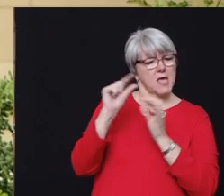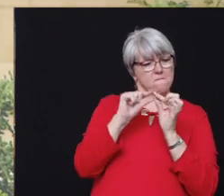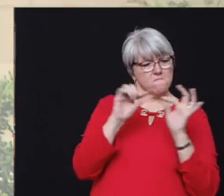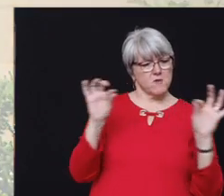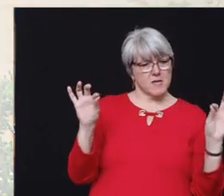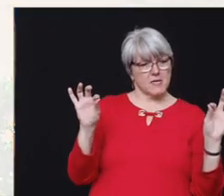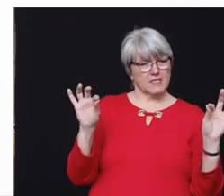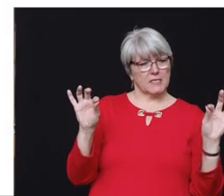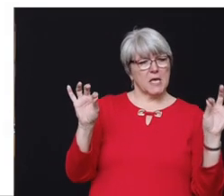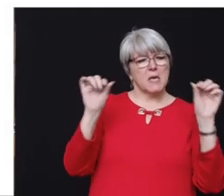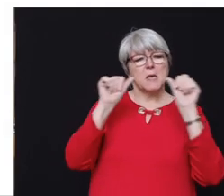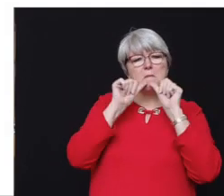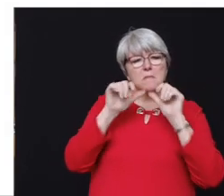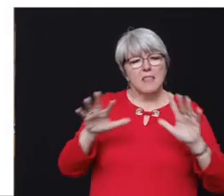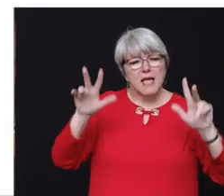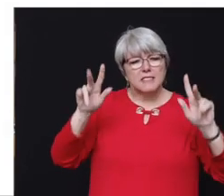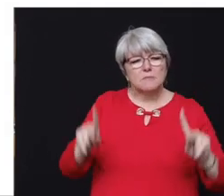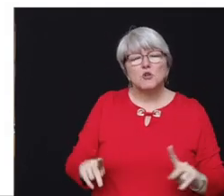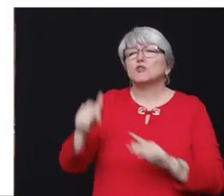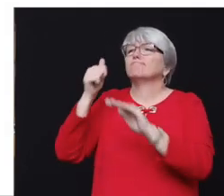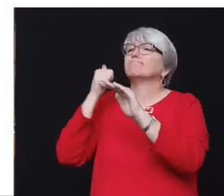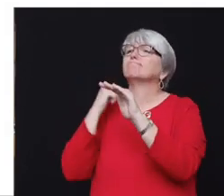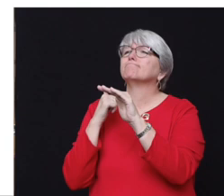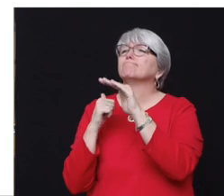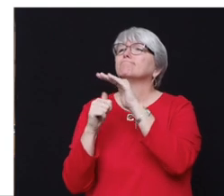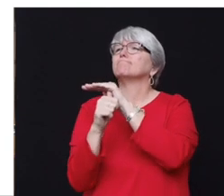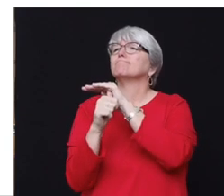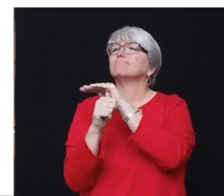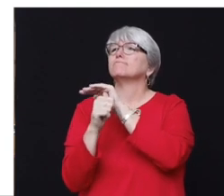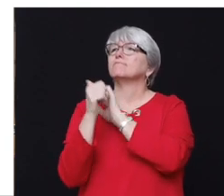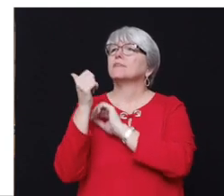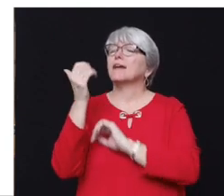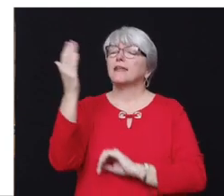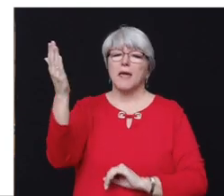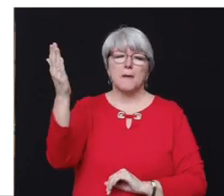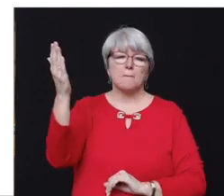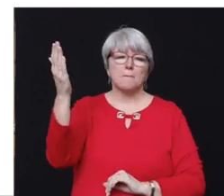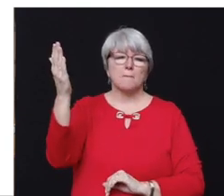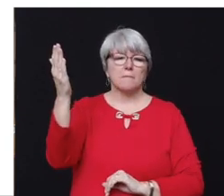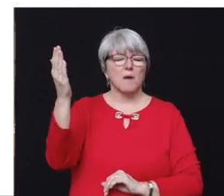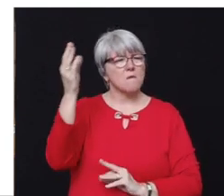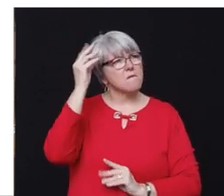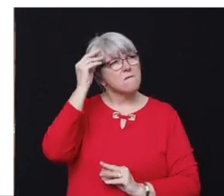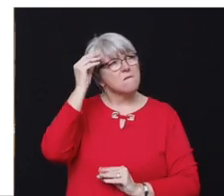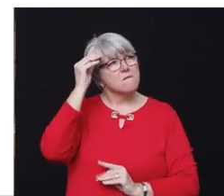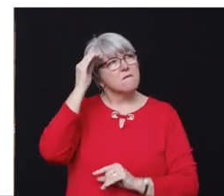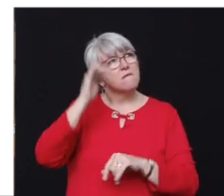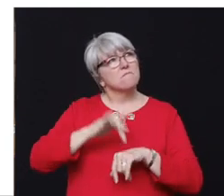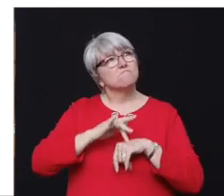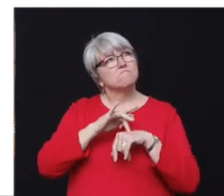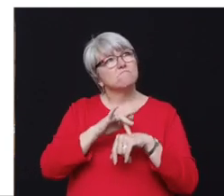phrase, "Blessed is the one who takes refuge in him," let's let that soak in for just a